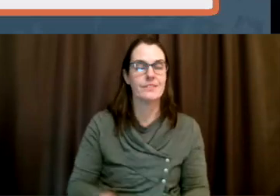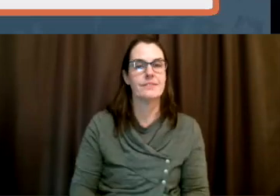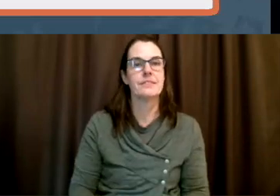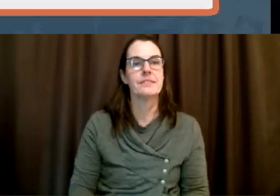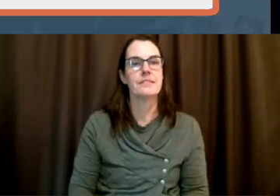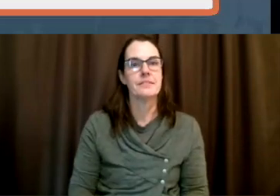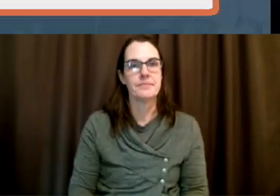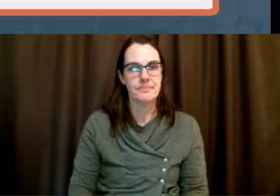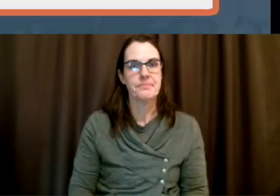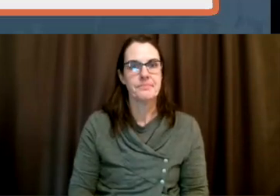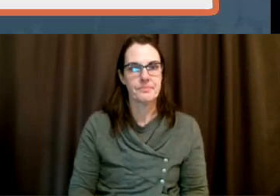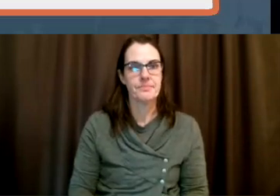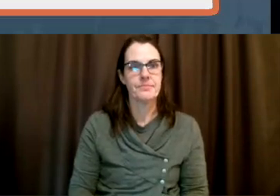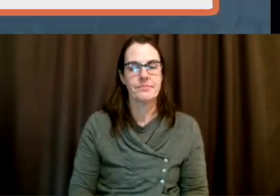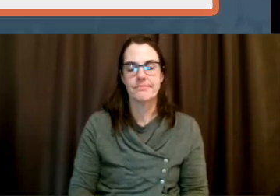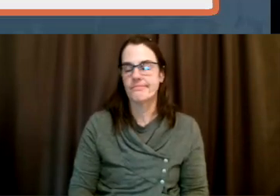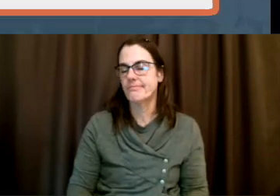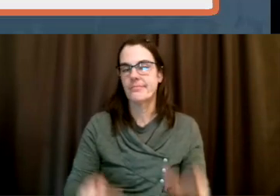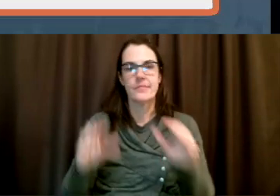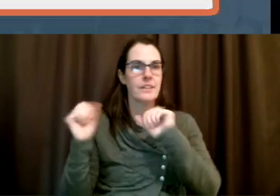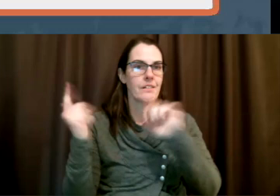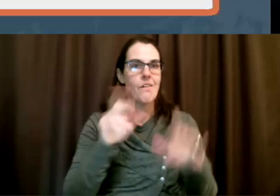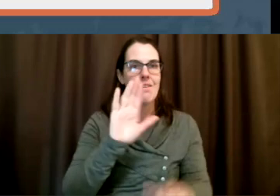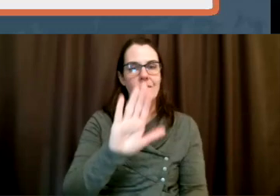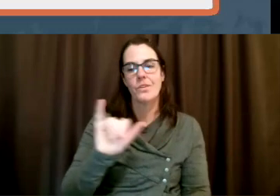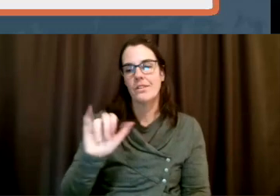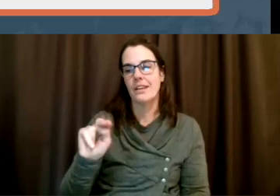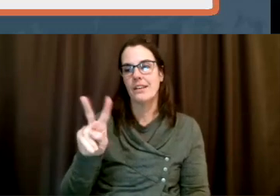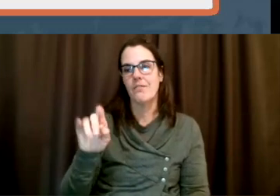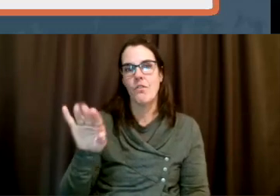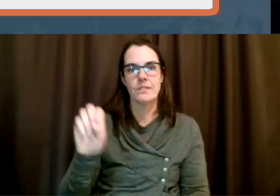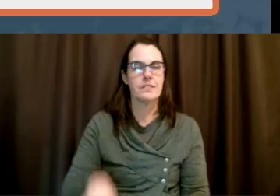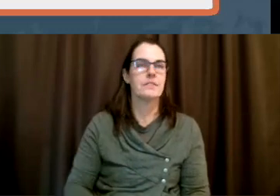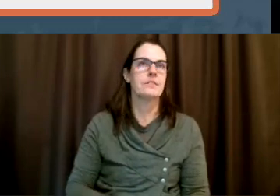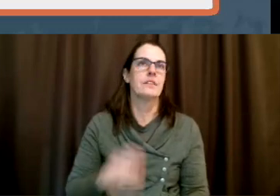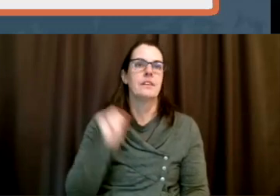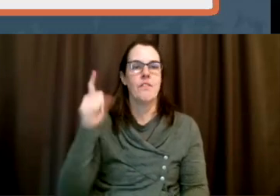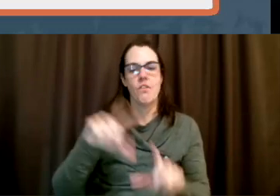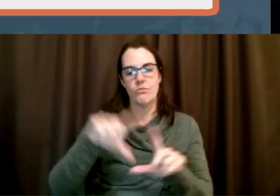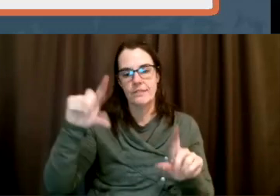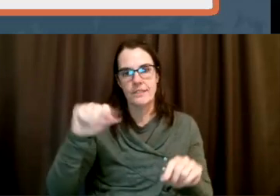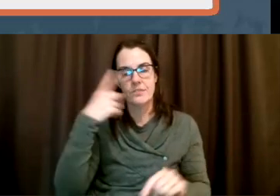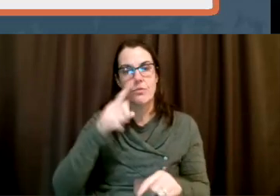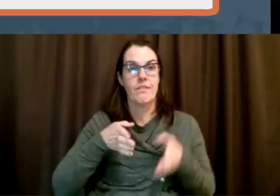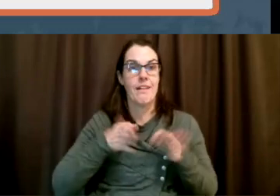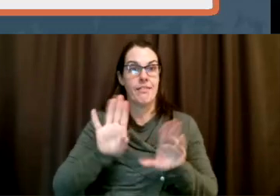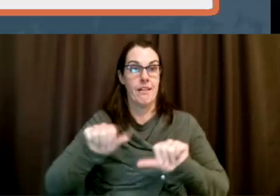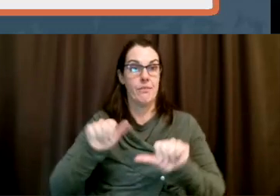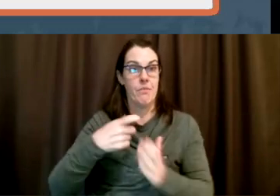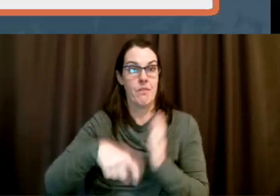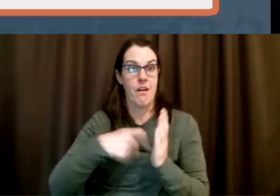basically, all invoices, all receipts pertaining to allowable costs should be documented for a federal